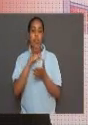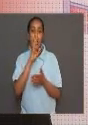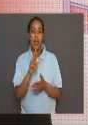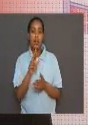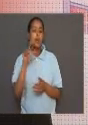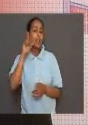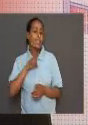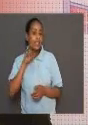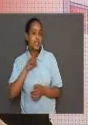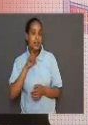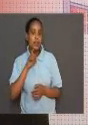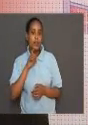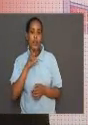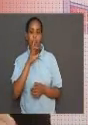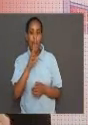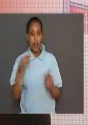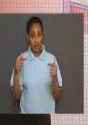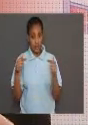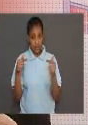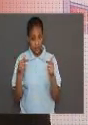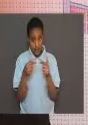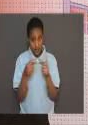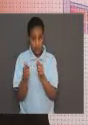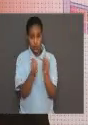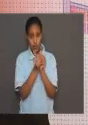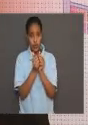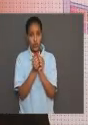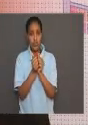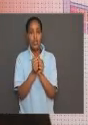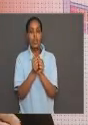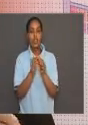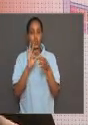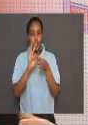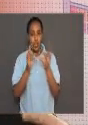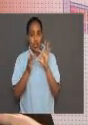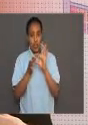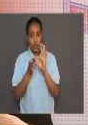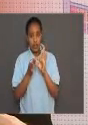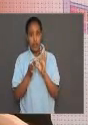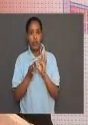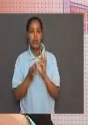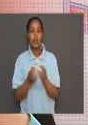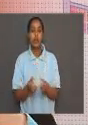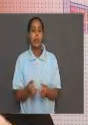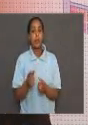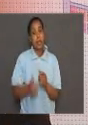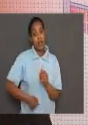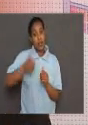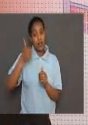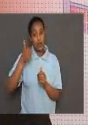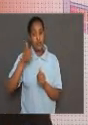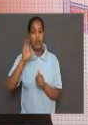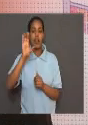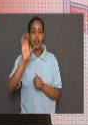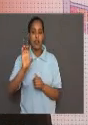Most commonly, the polymers that are used for plastics are linked together by a